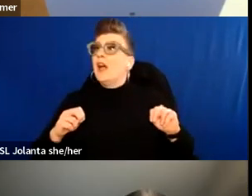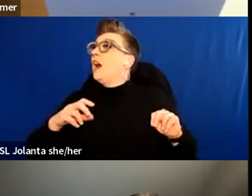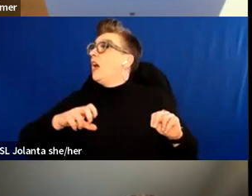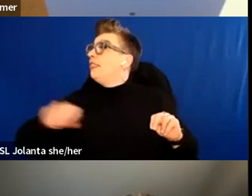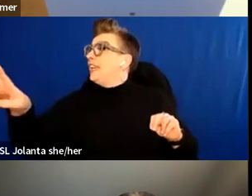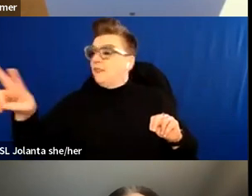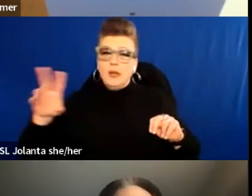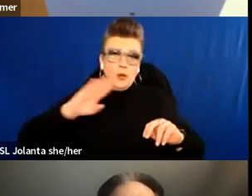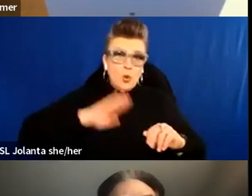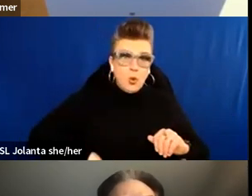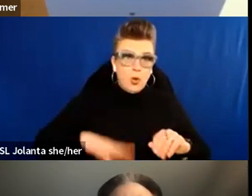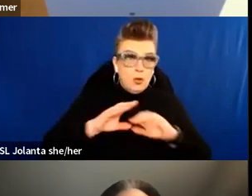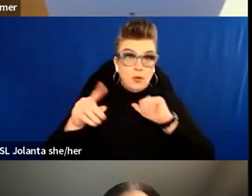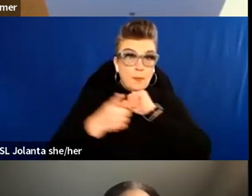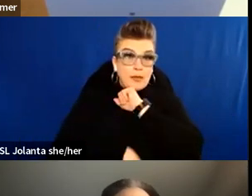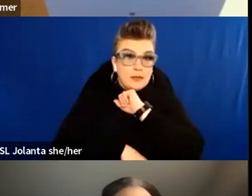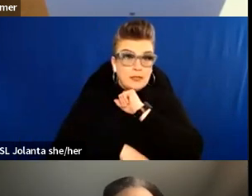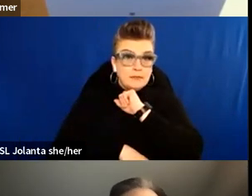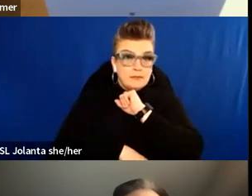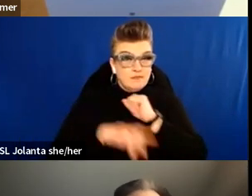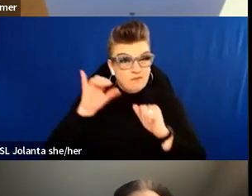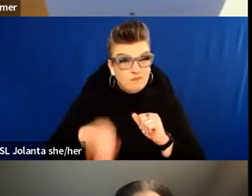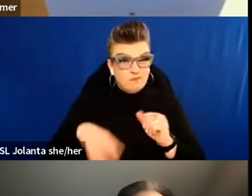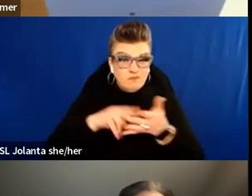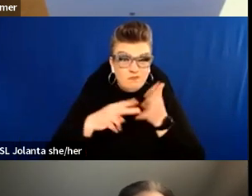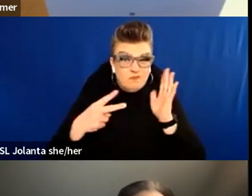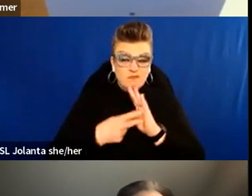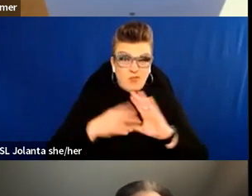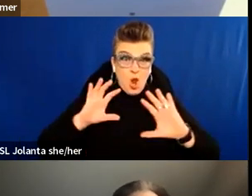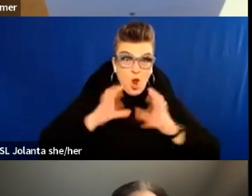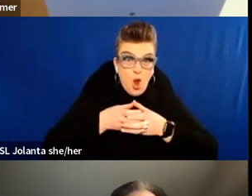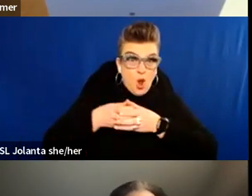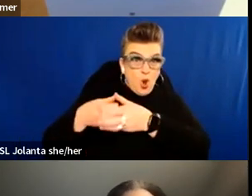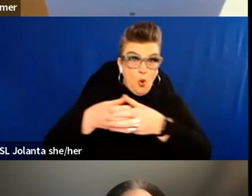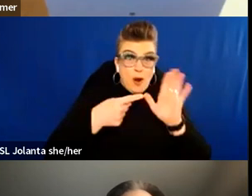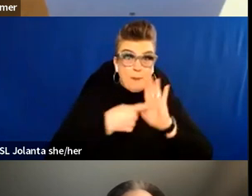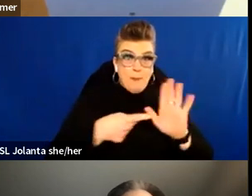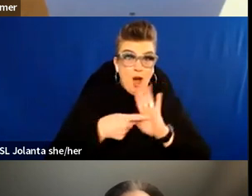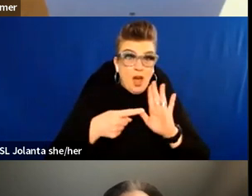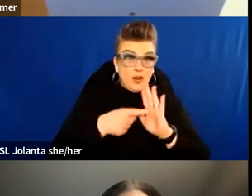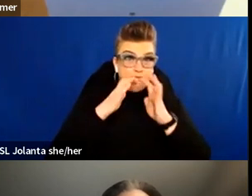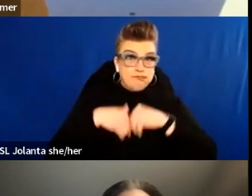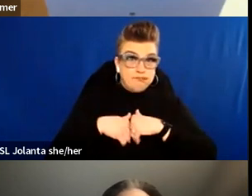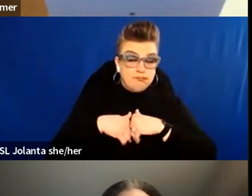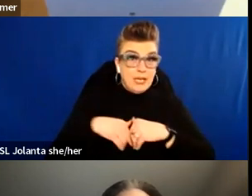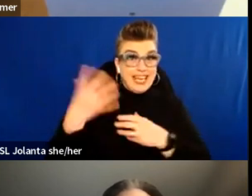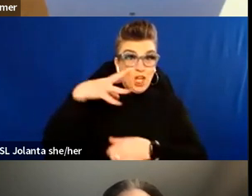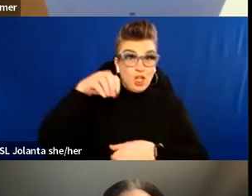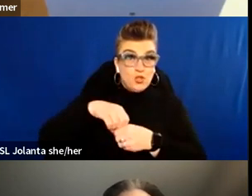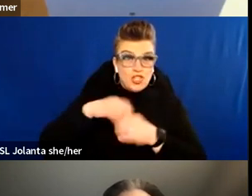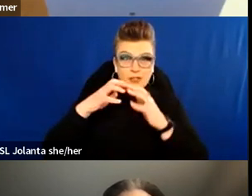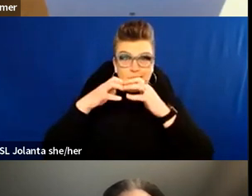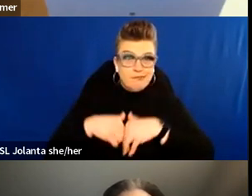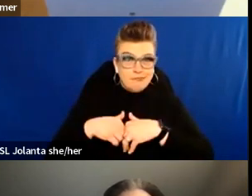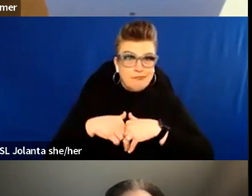will and i do believe then that breaks down the cohort model and will damage the inclusion model that the met that has made the